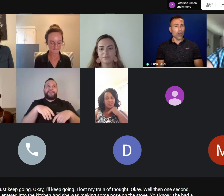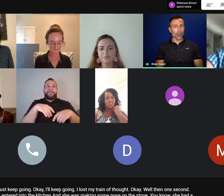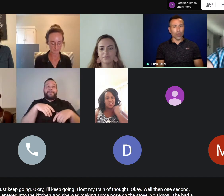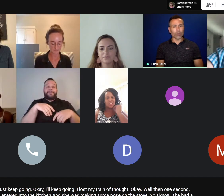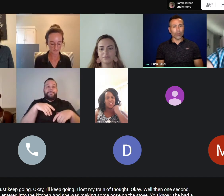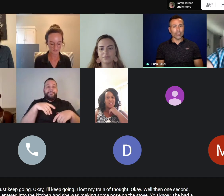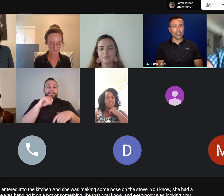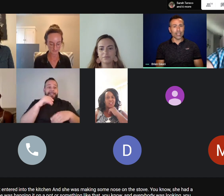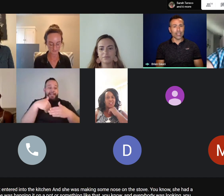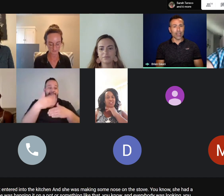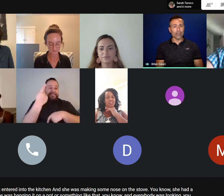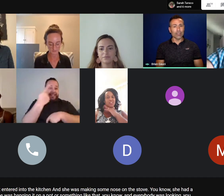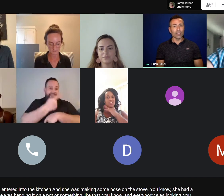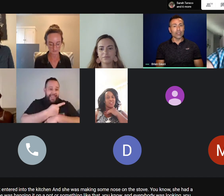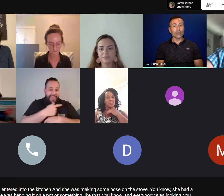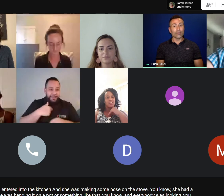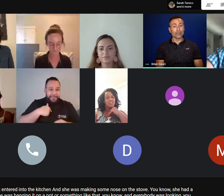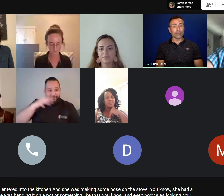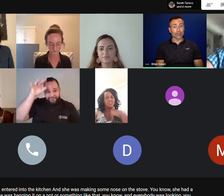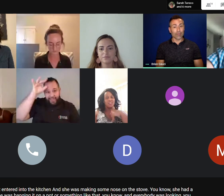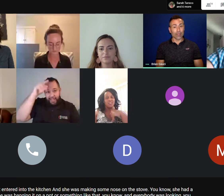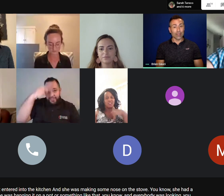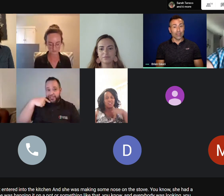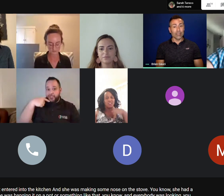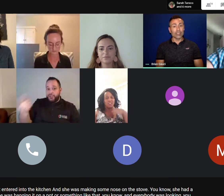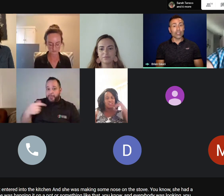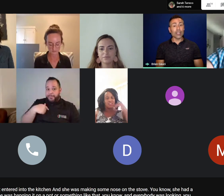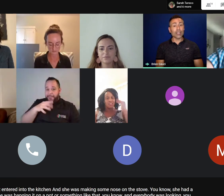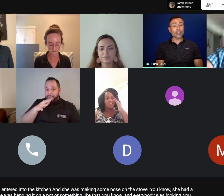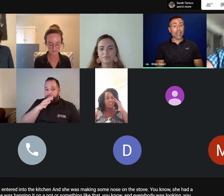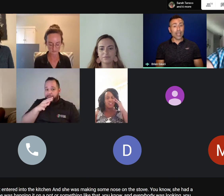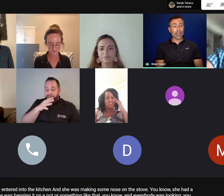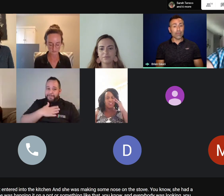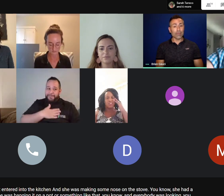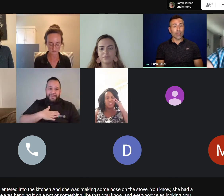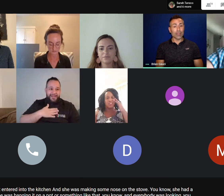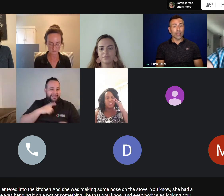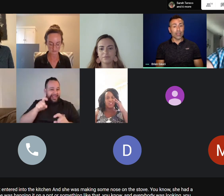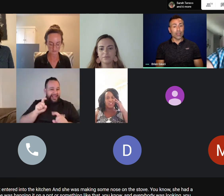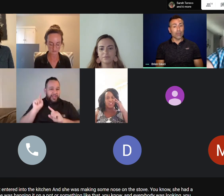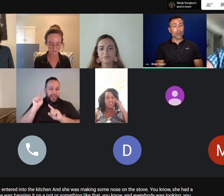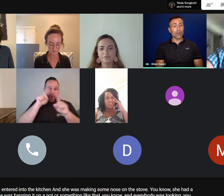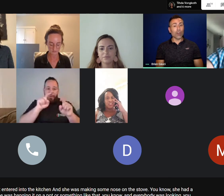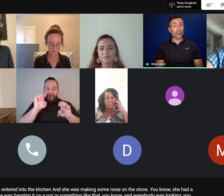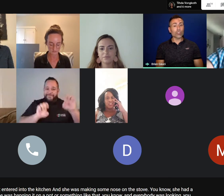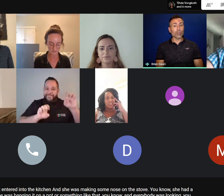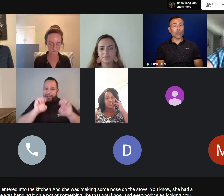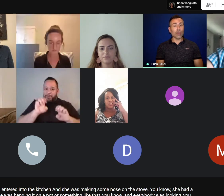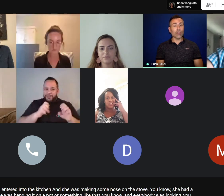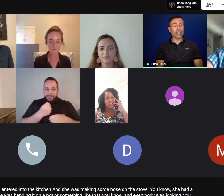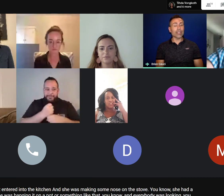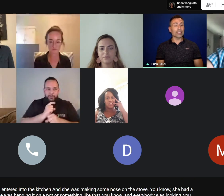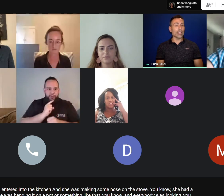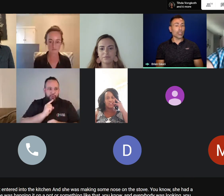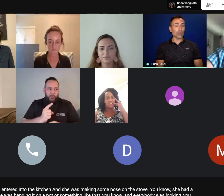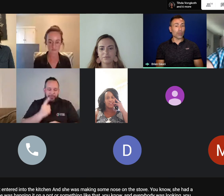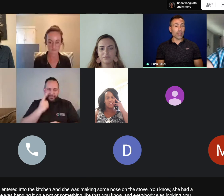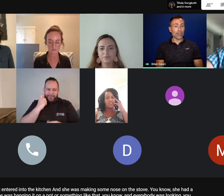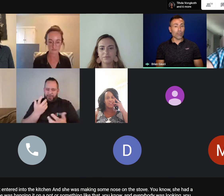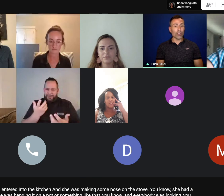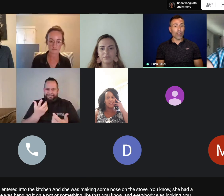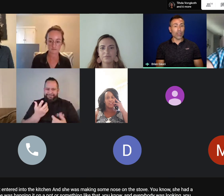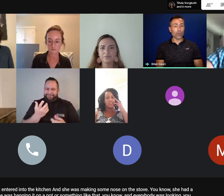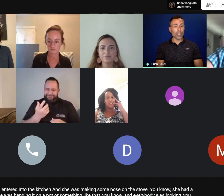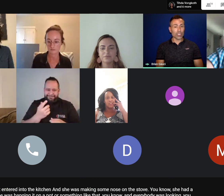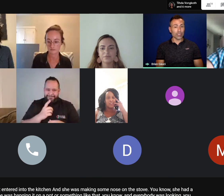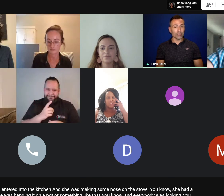saying, "No, no, of course he's not deaf." So the next day, my father told my mother that she needed to bring